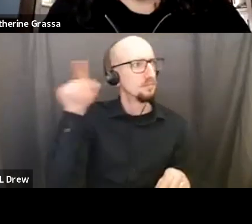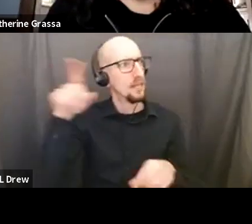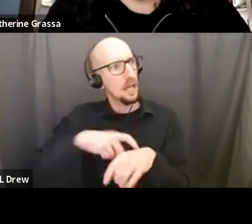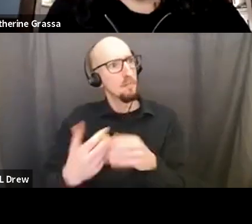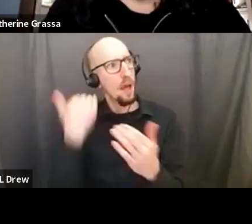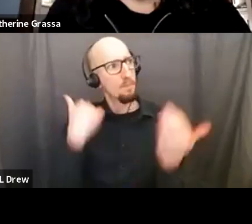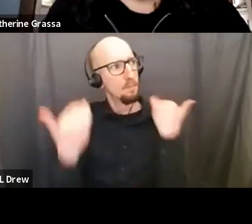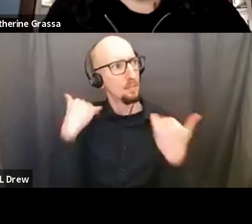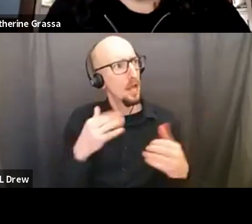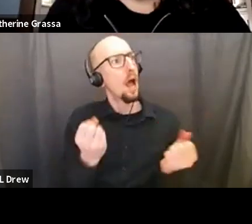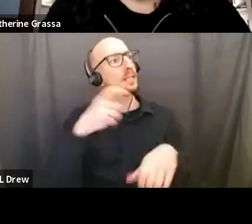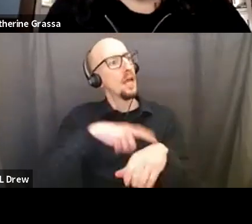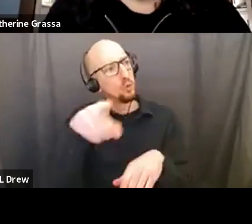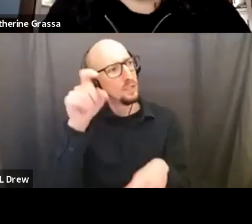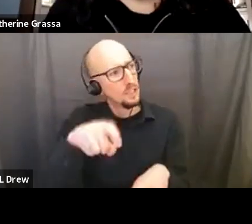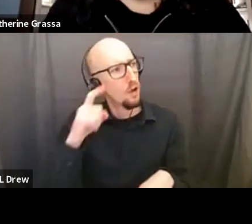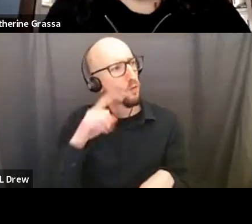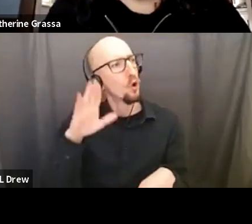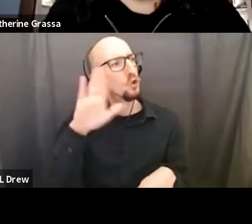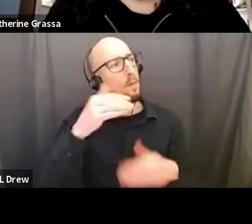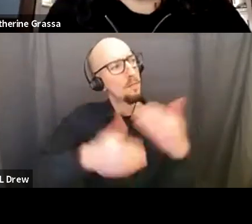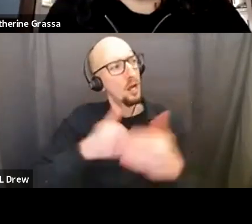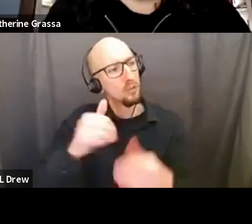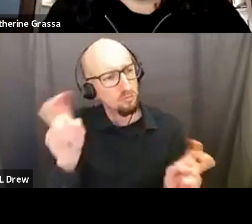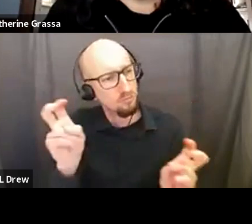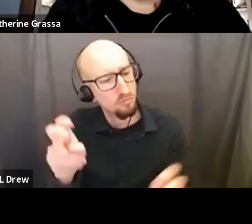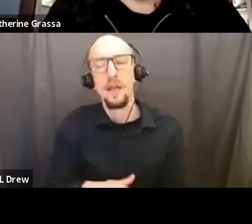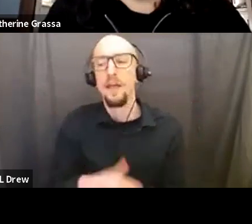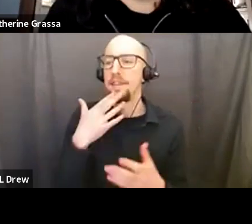much time do you need for your progress?"